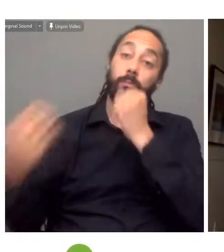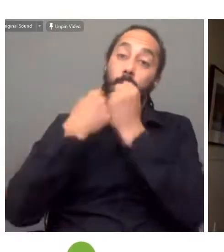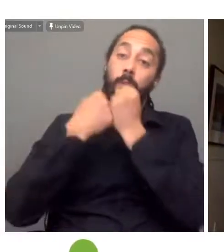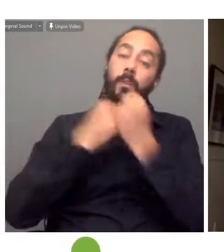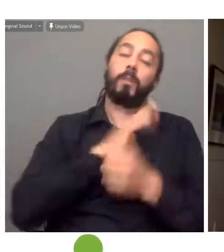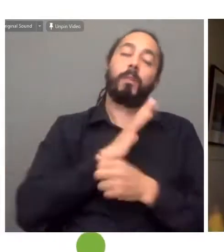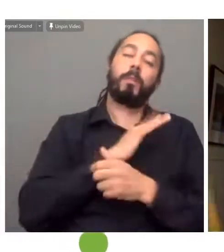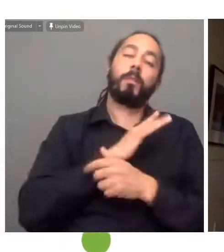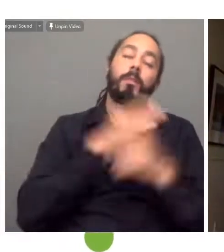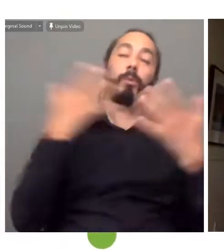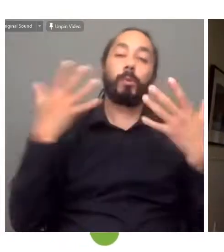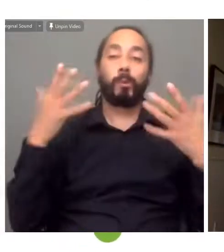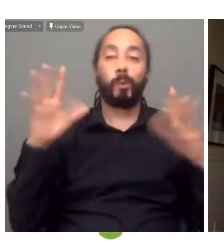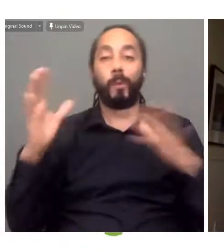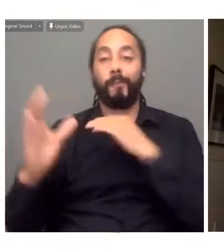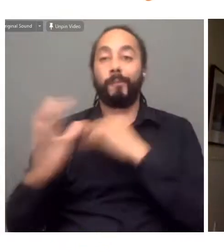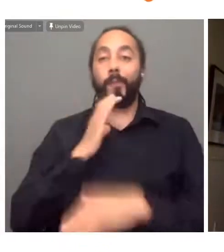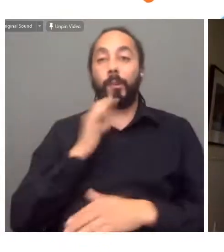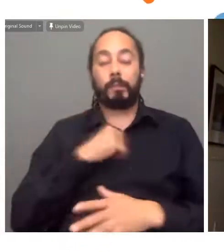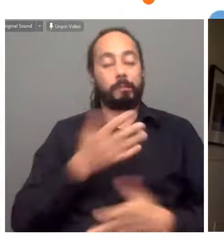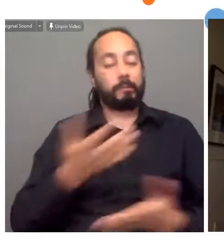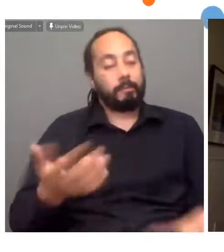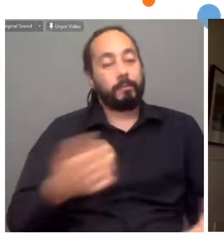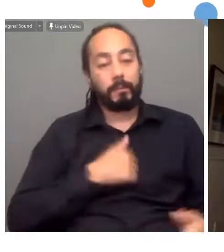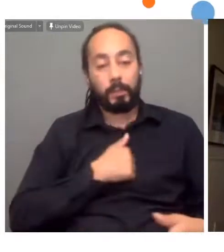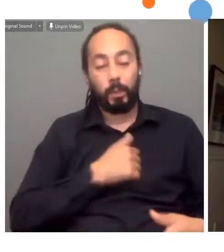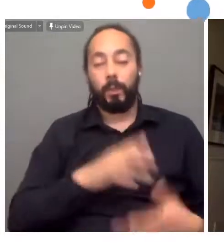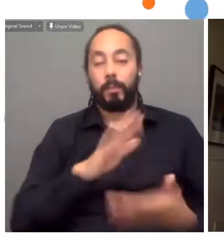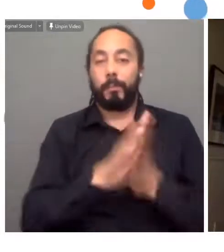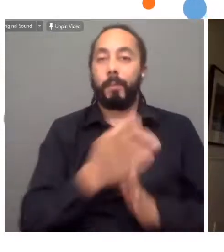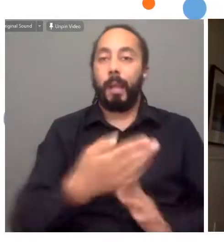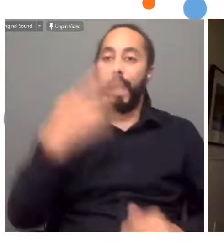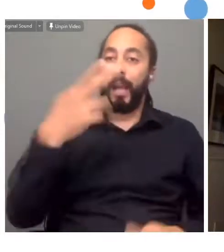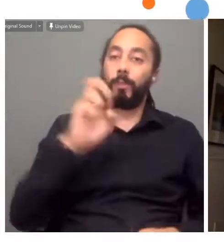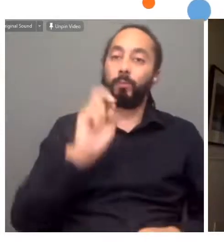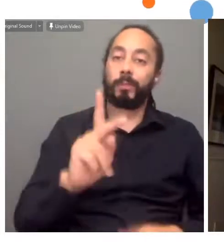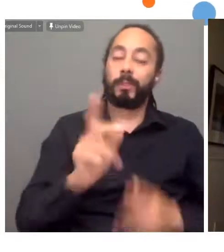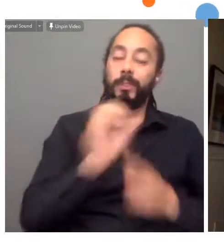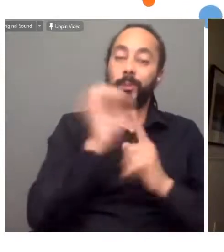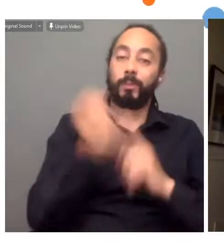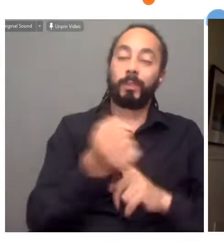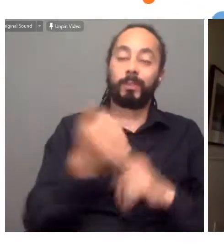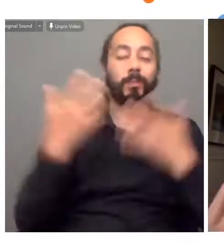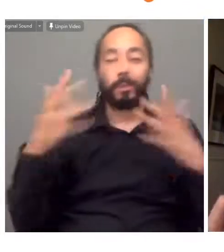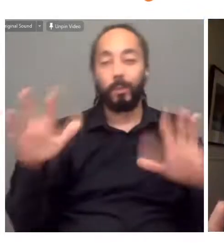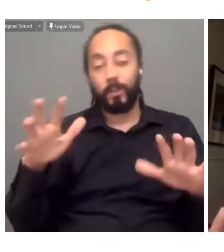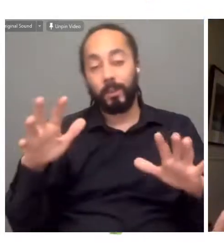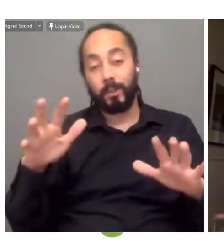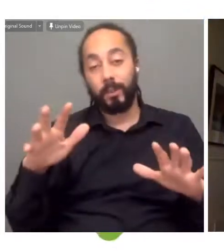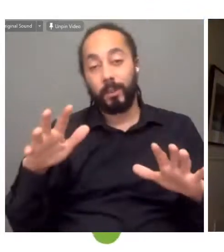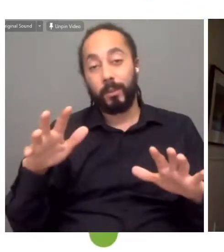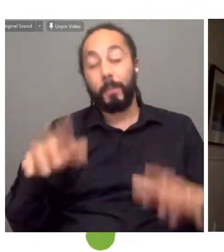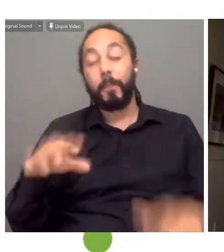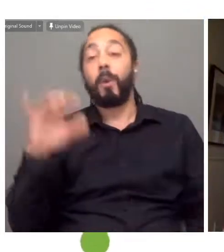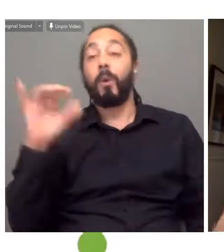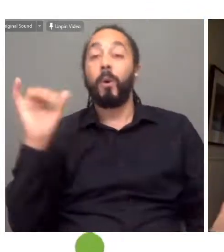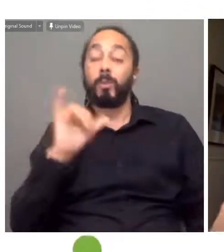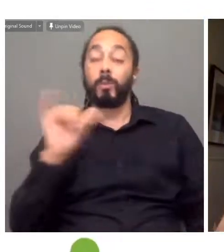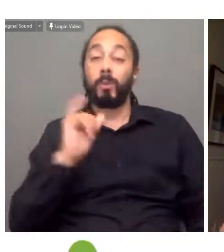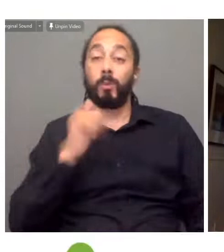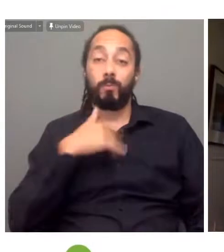anyone in a high risk situation. And speaking of that, and I hear what you're saying about everything not going online. I think